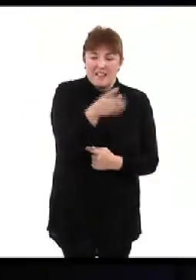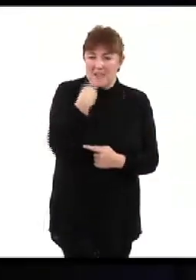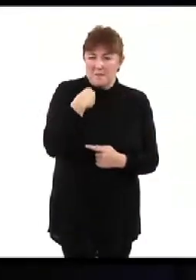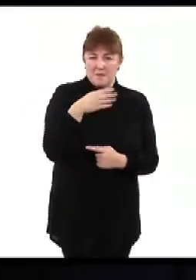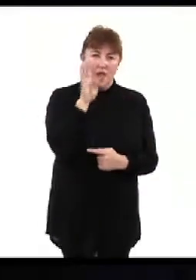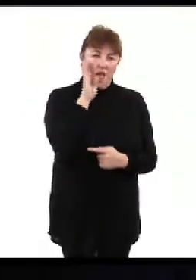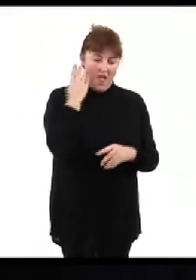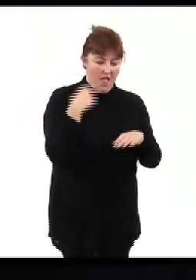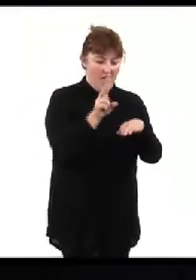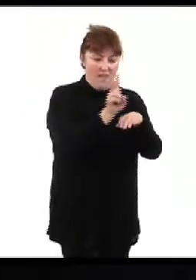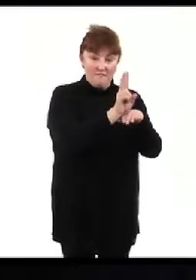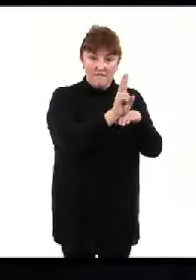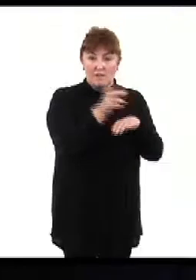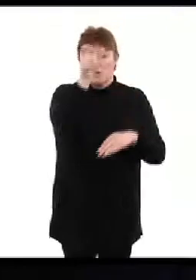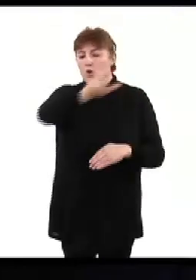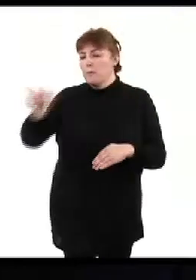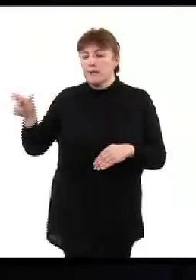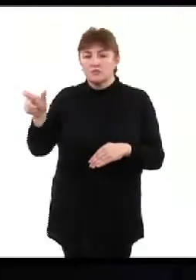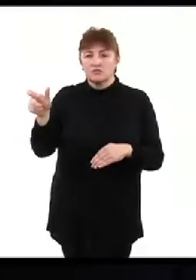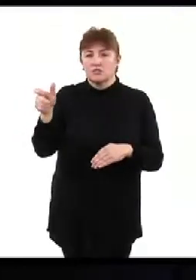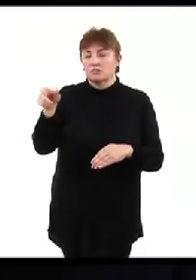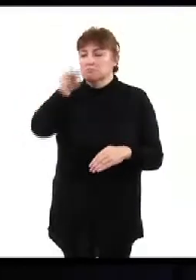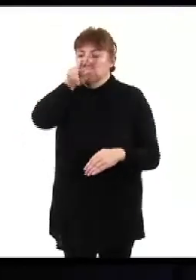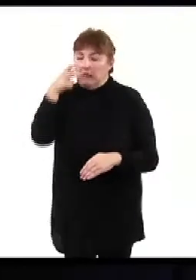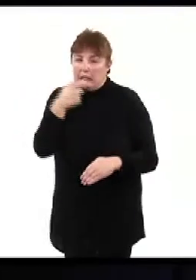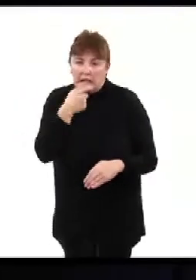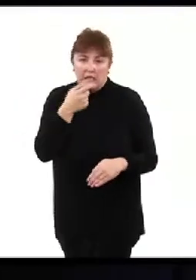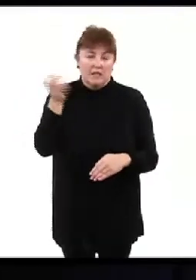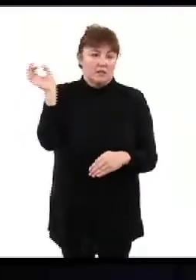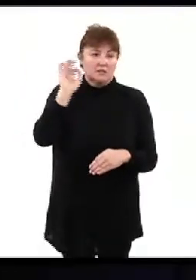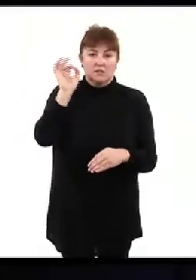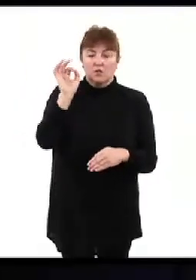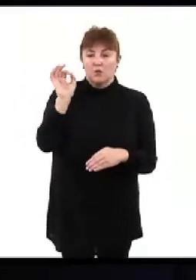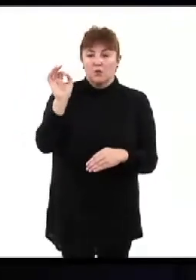example, to do the same task, to produce English verbs for those pictures.